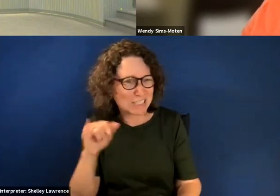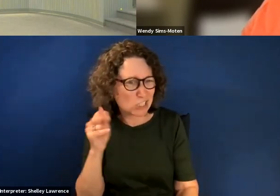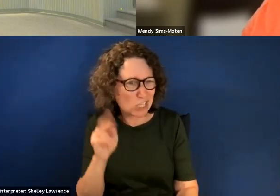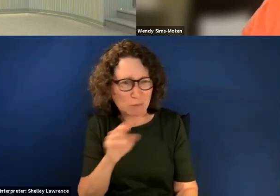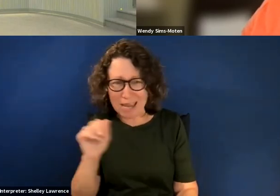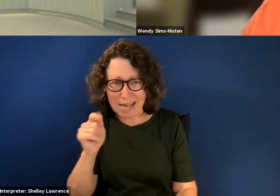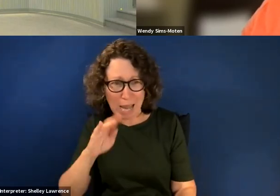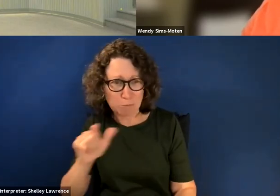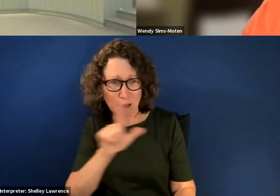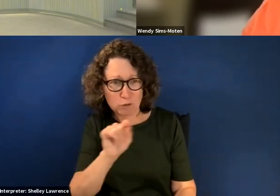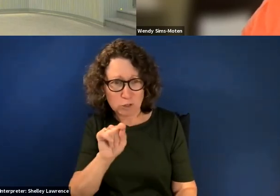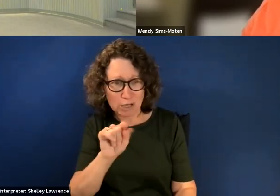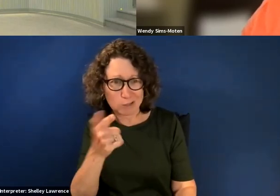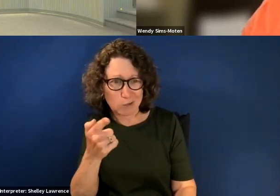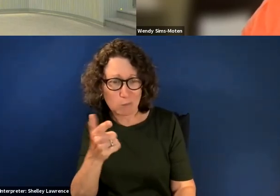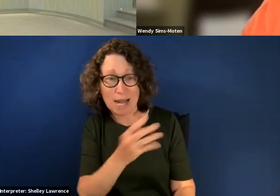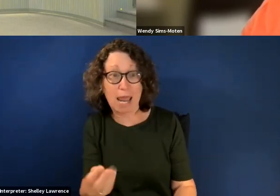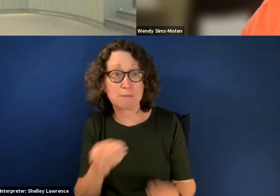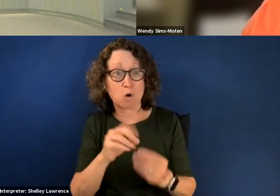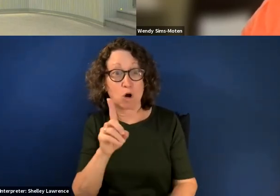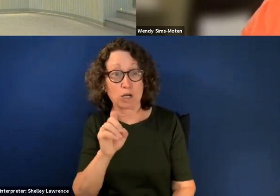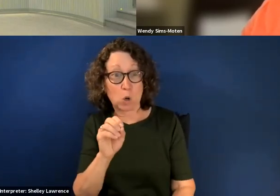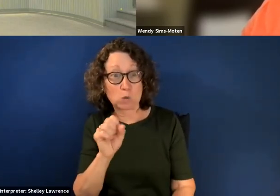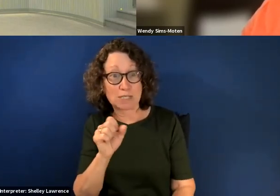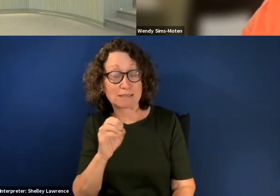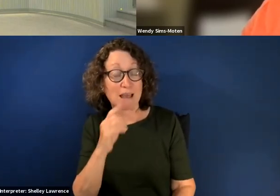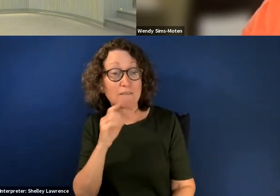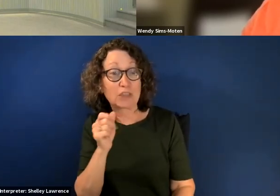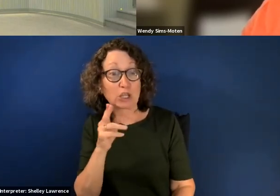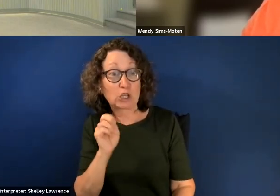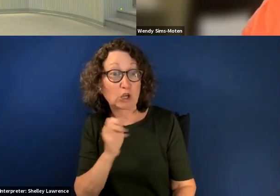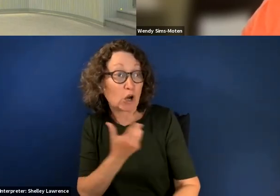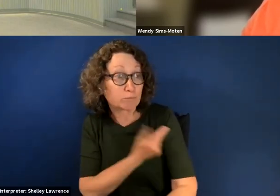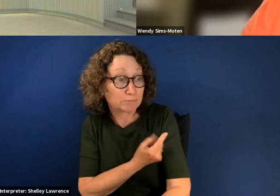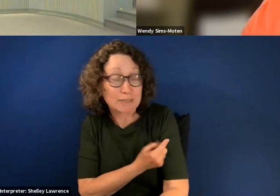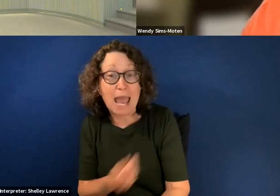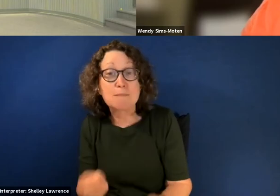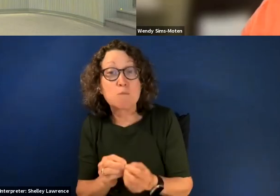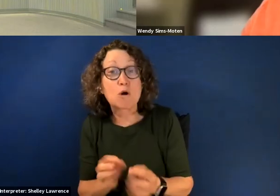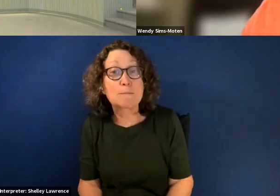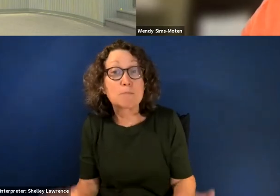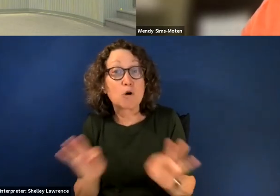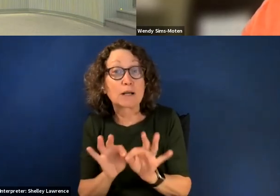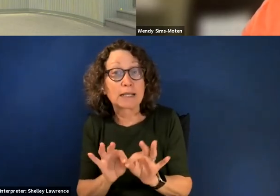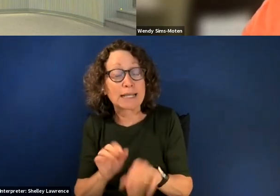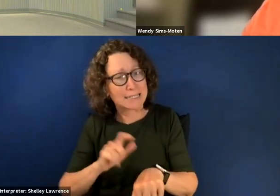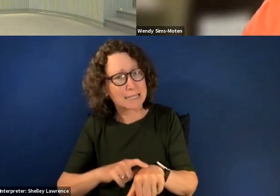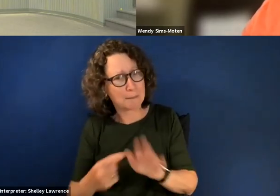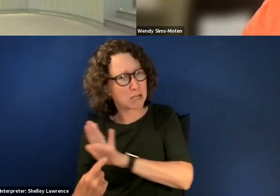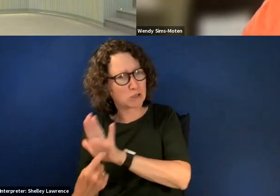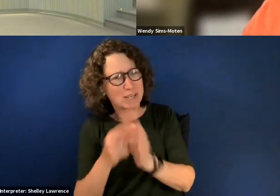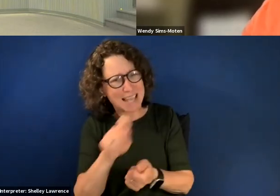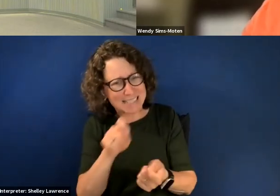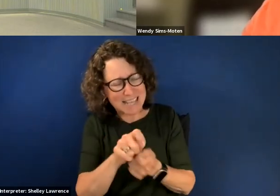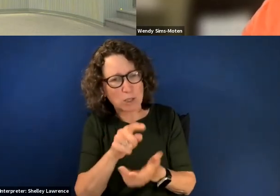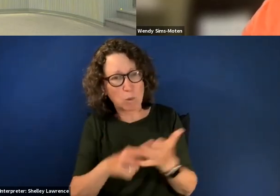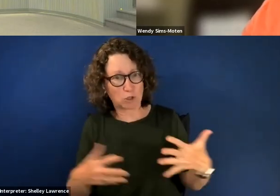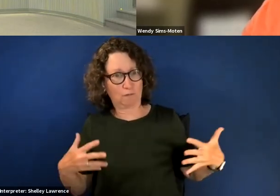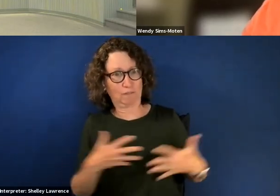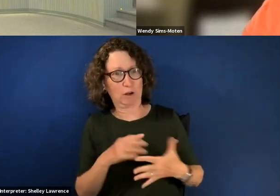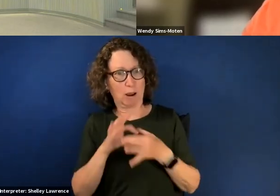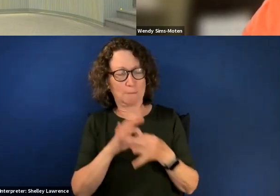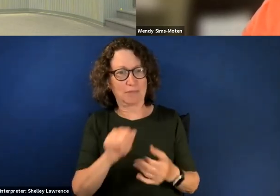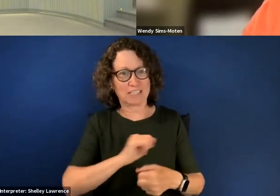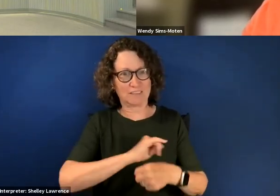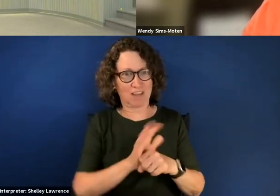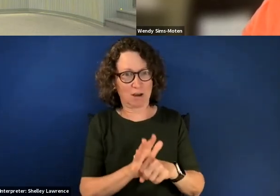April of 2021, and more doses of the cure have been administered. And more importantly, time has shown us all exactly what to fear concerning this